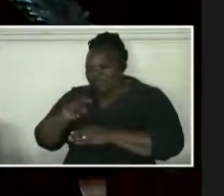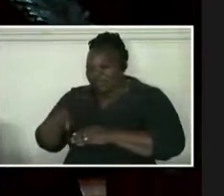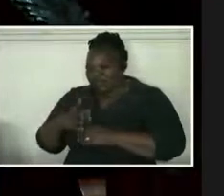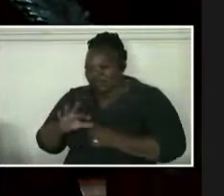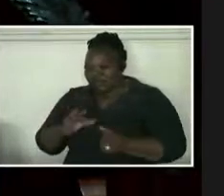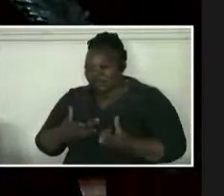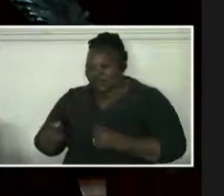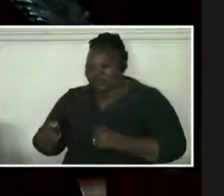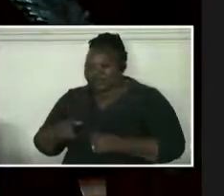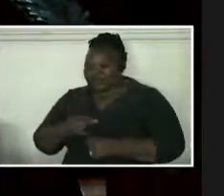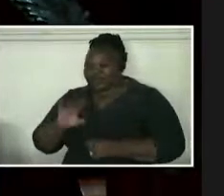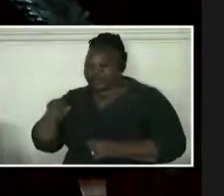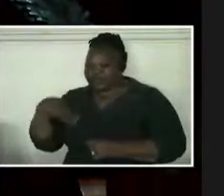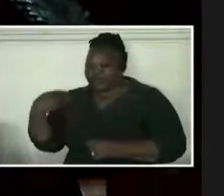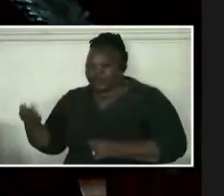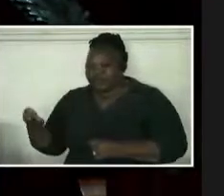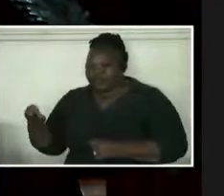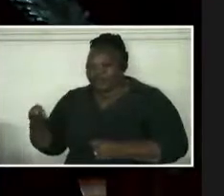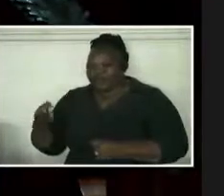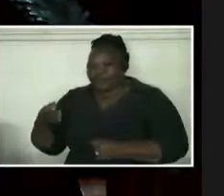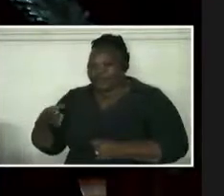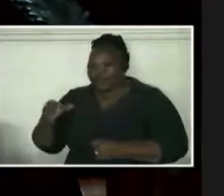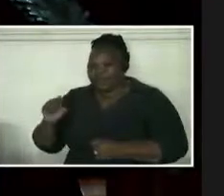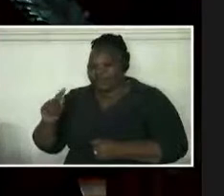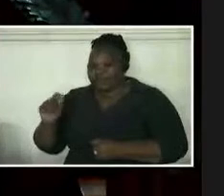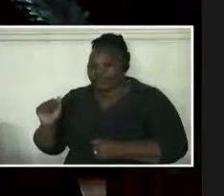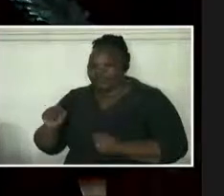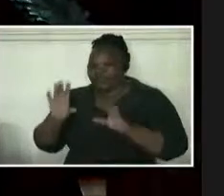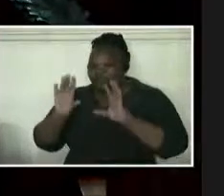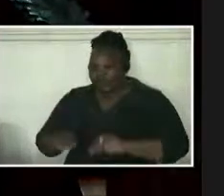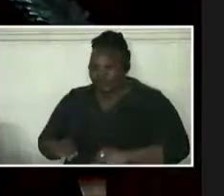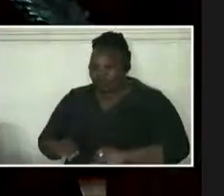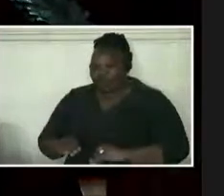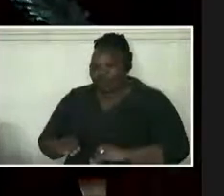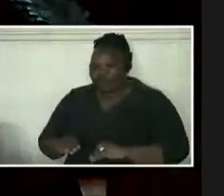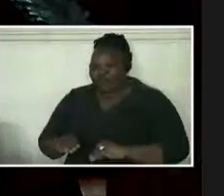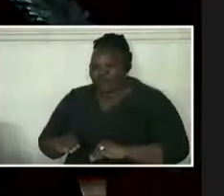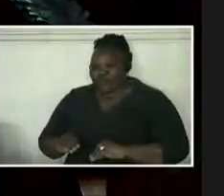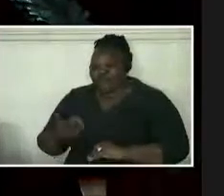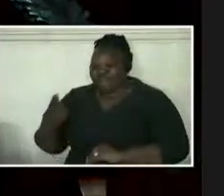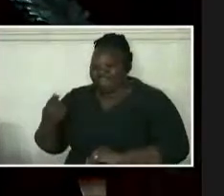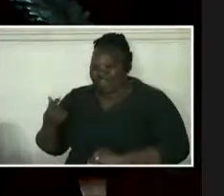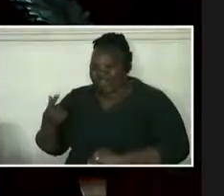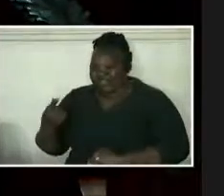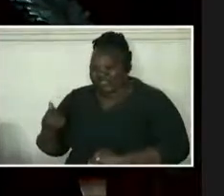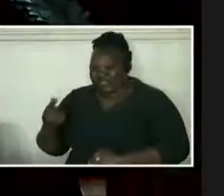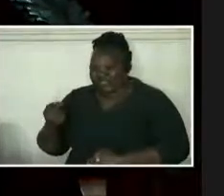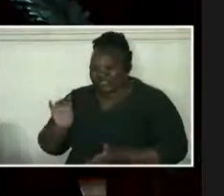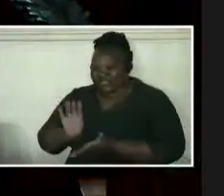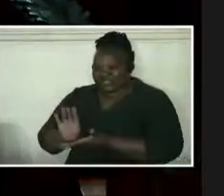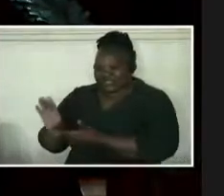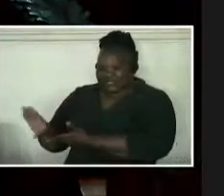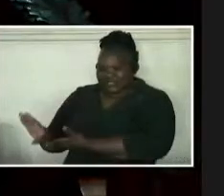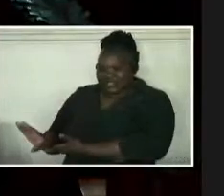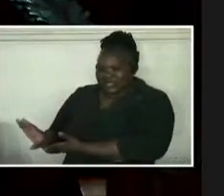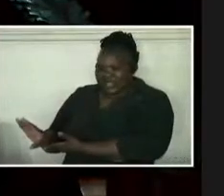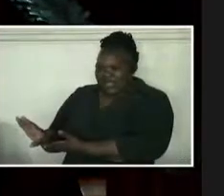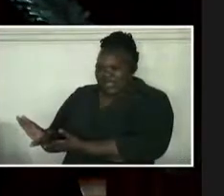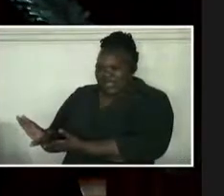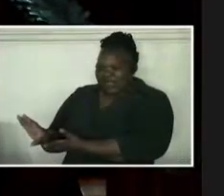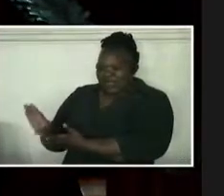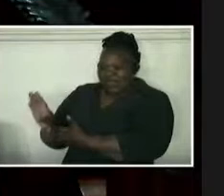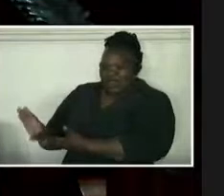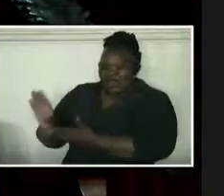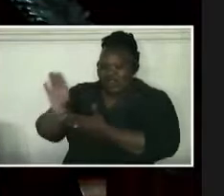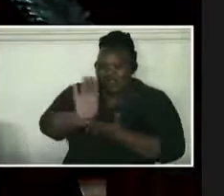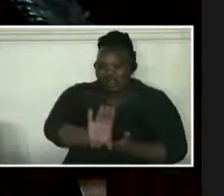reached tender stage this financial year will have to be halted their funds originally allocated will now be re-prioritized and